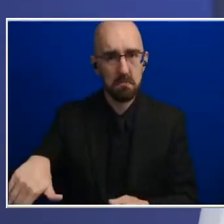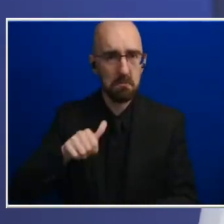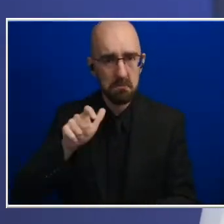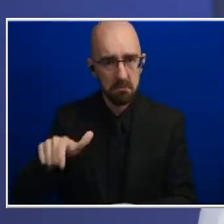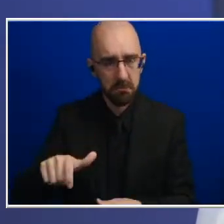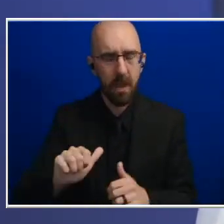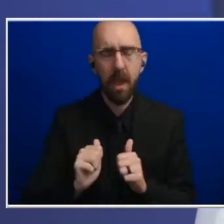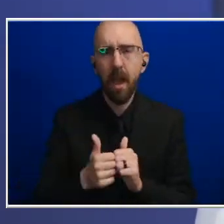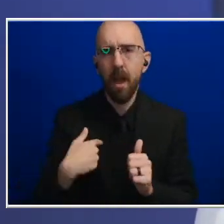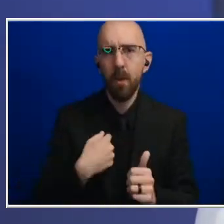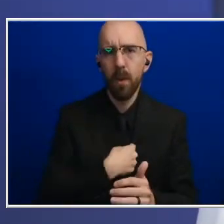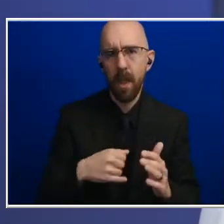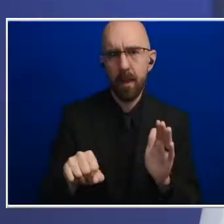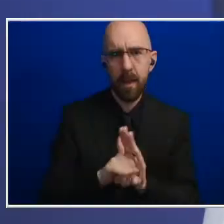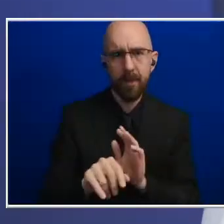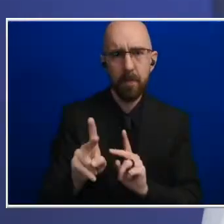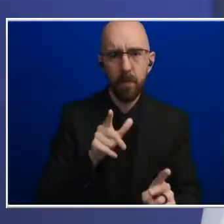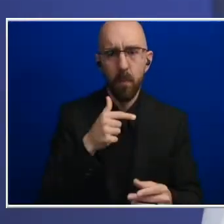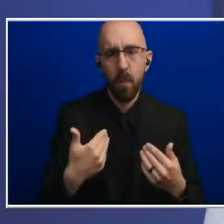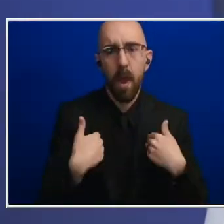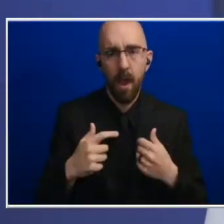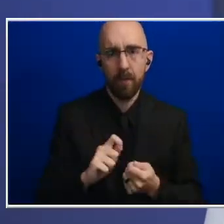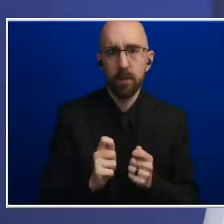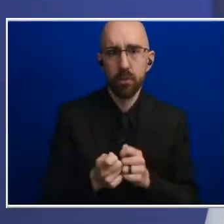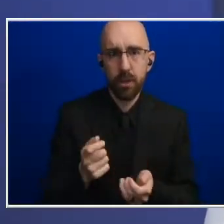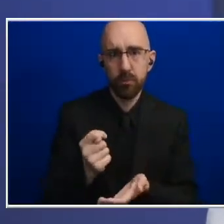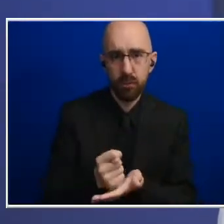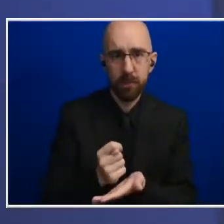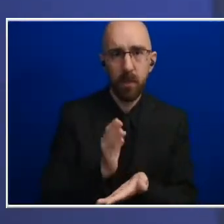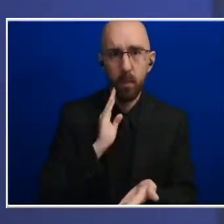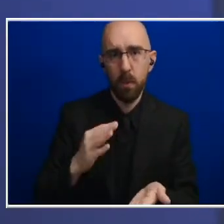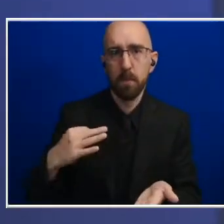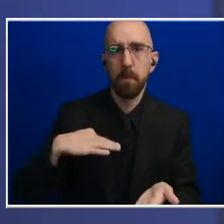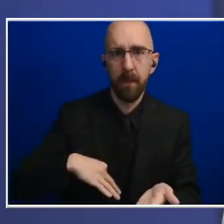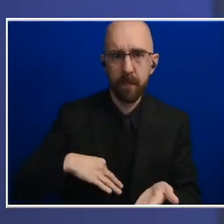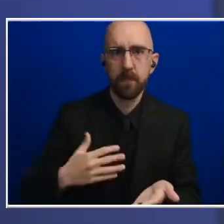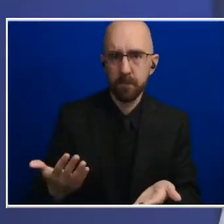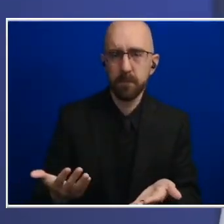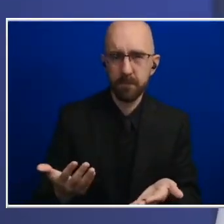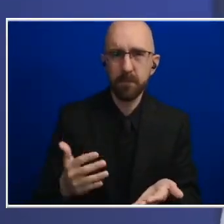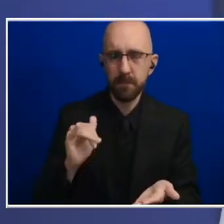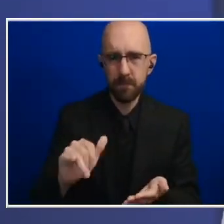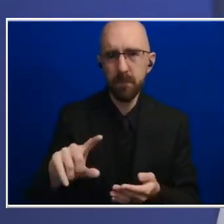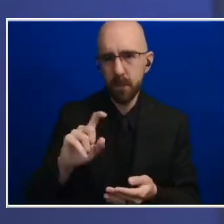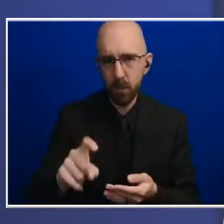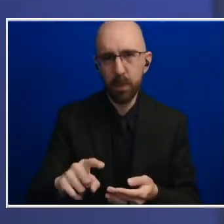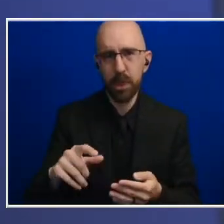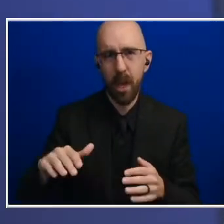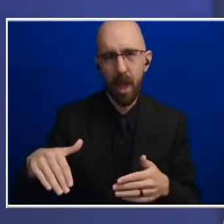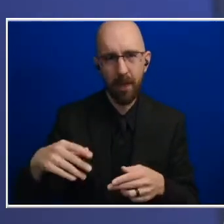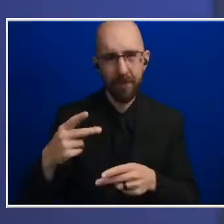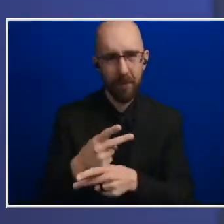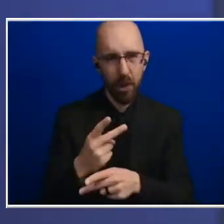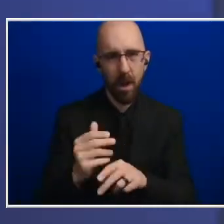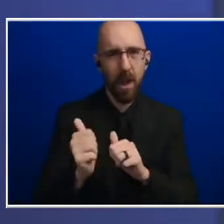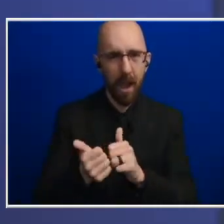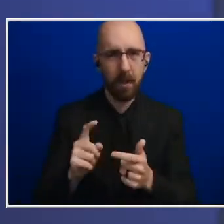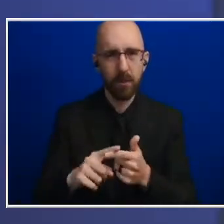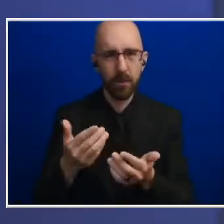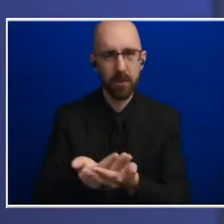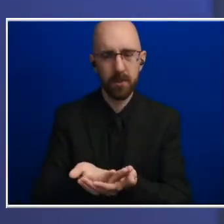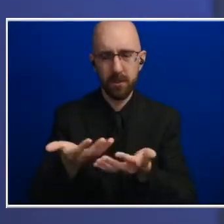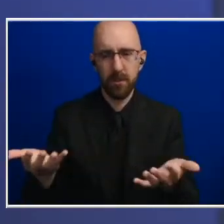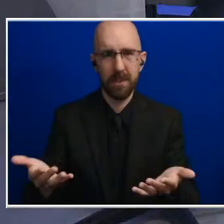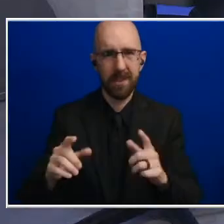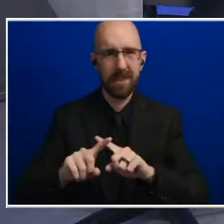people who have a change in treatment that really would benefit? And that's a question we haven't quite figured out how to distinguish from yet. Mm-hmm.